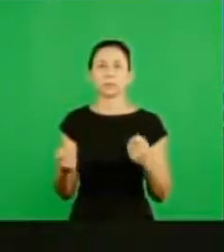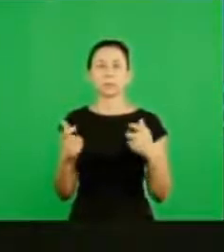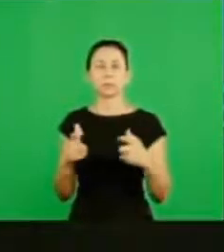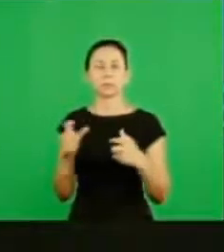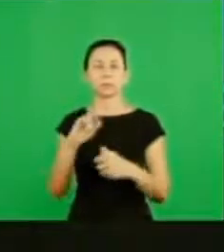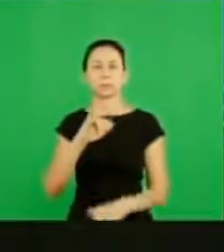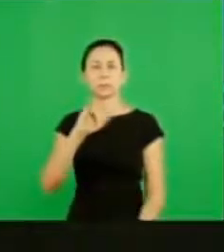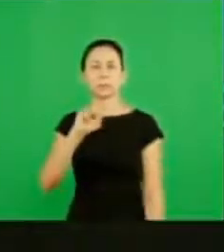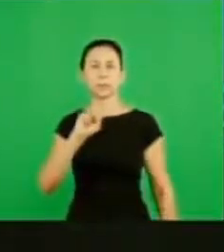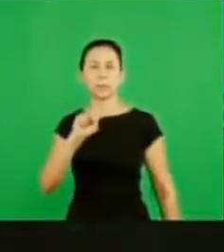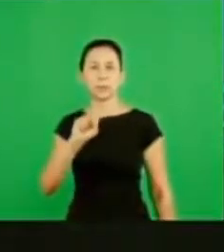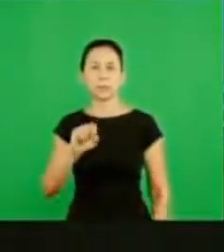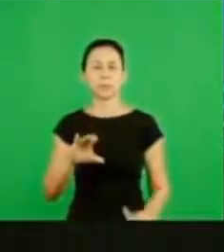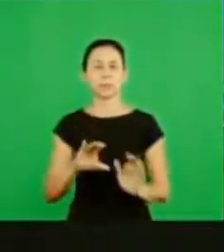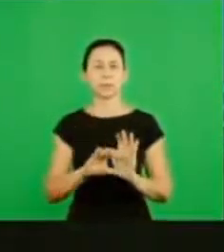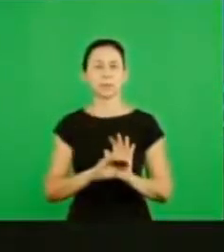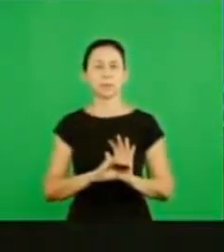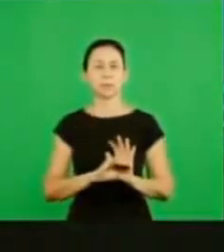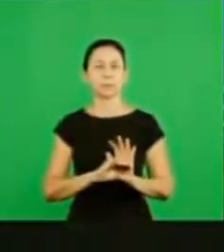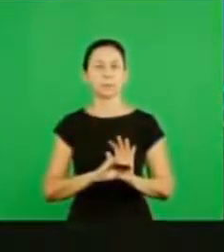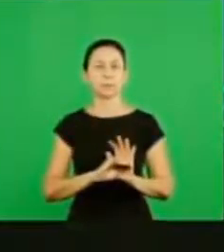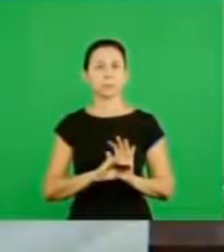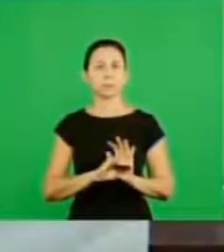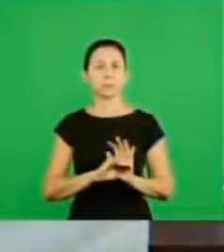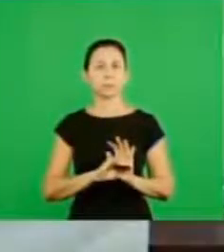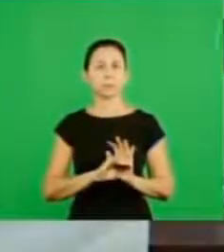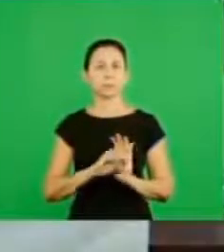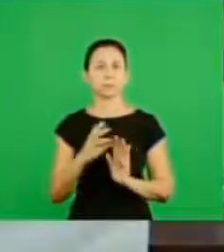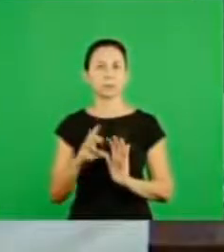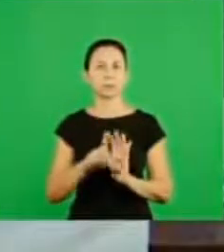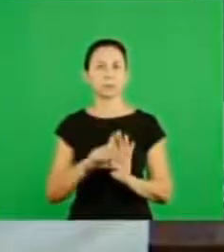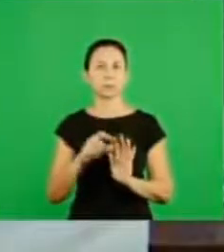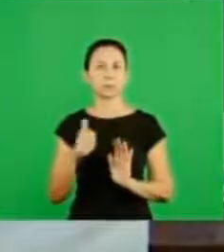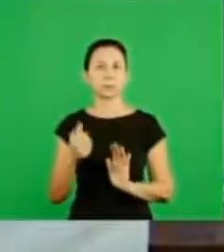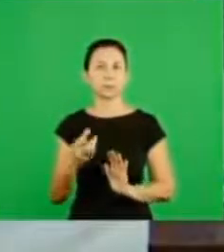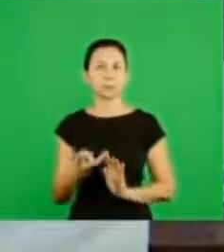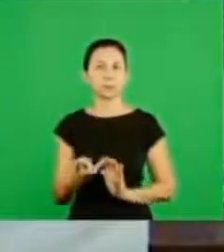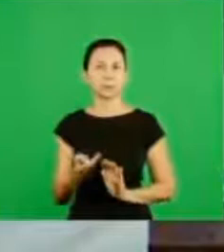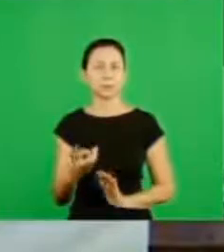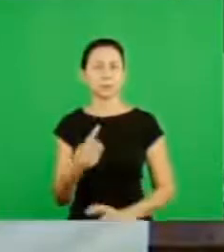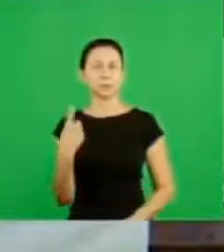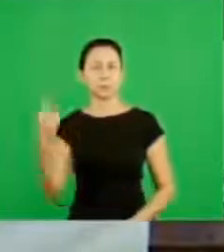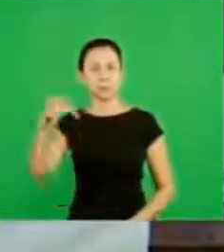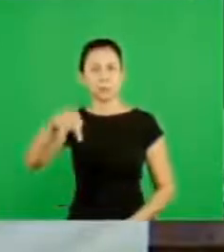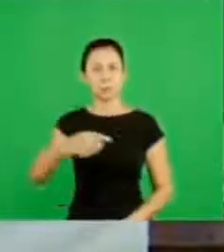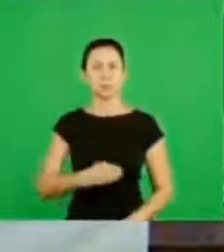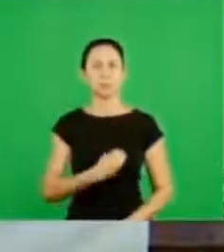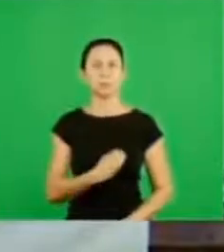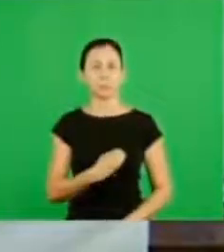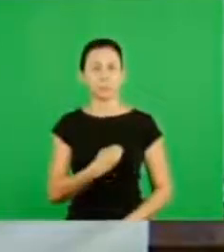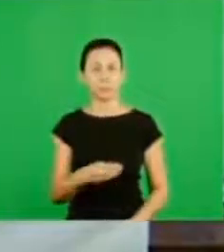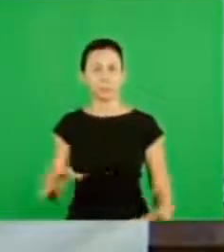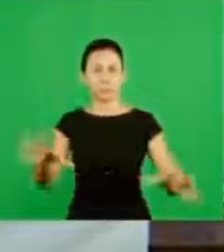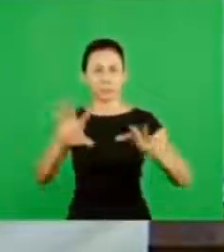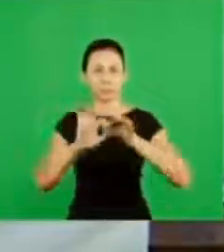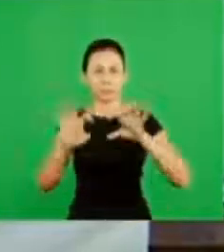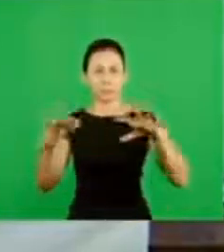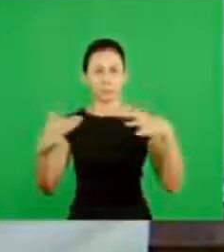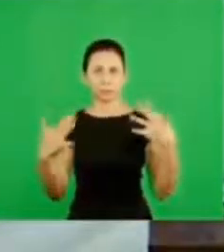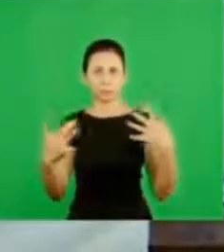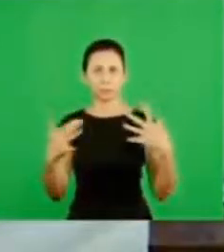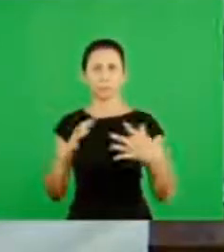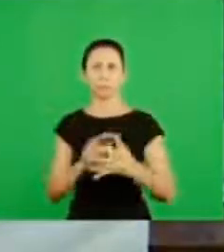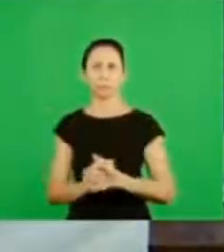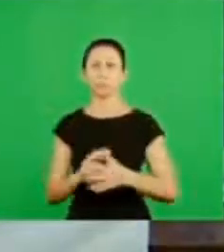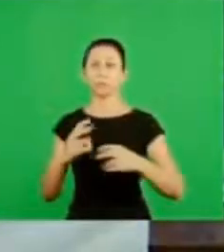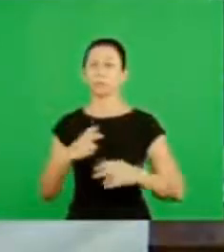The power of heavens will be shaken. And then Isaiah says that the world will move from its place. So those who are